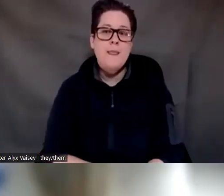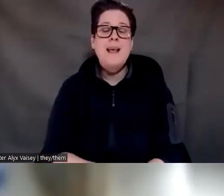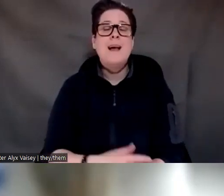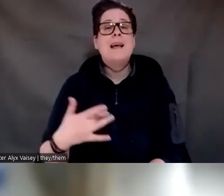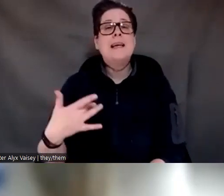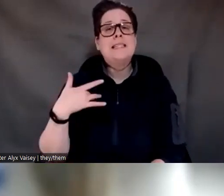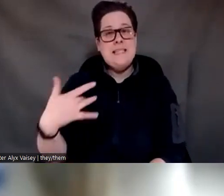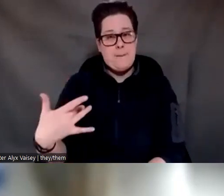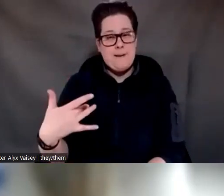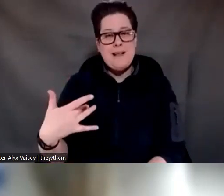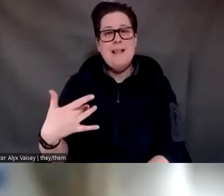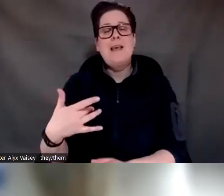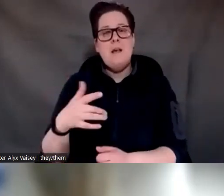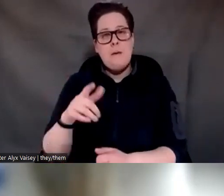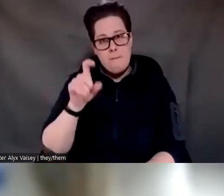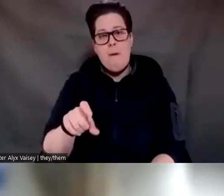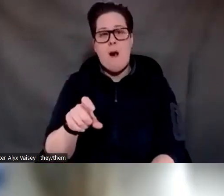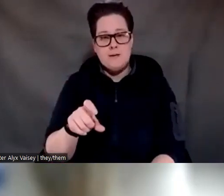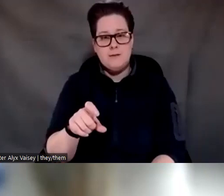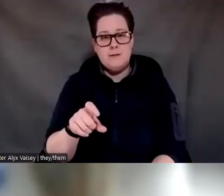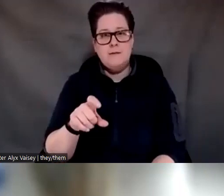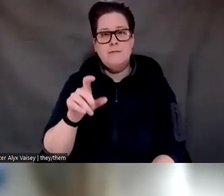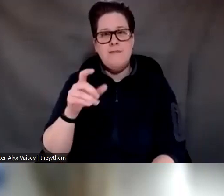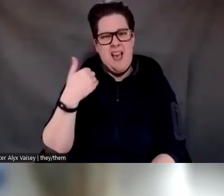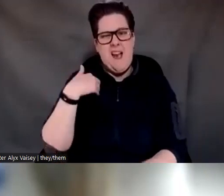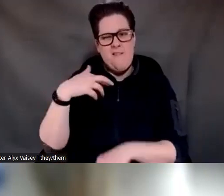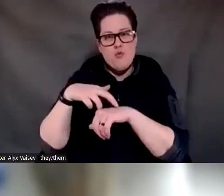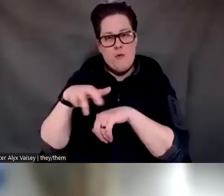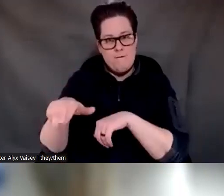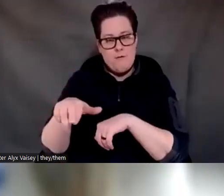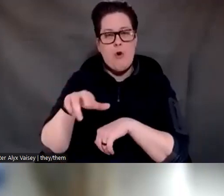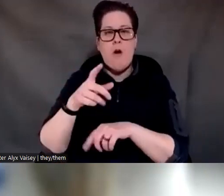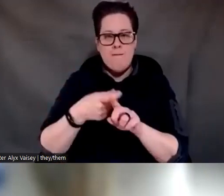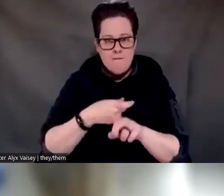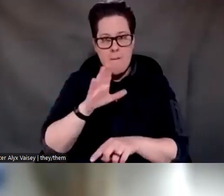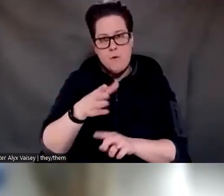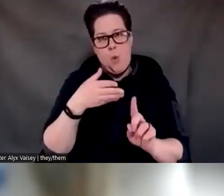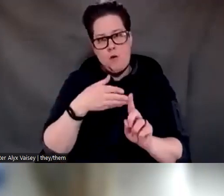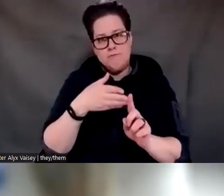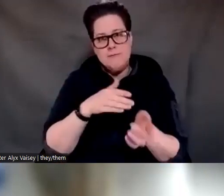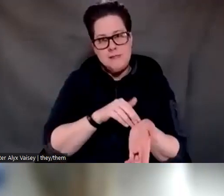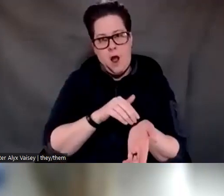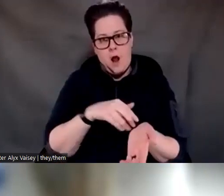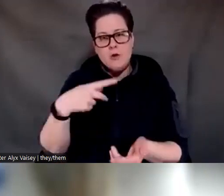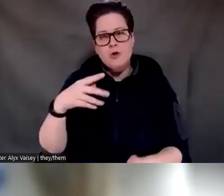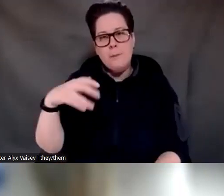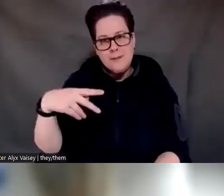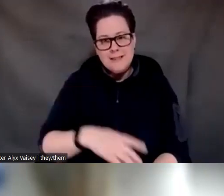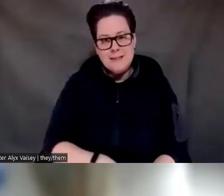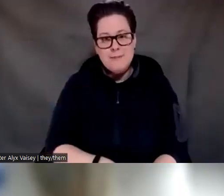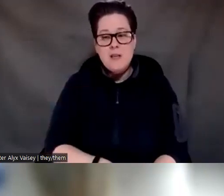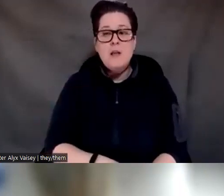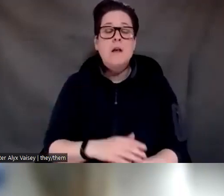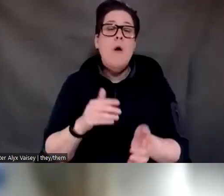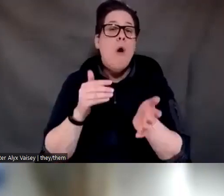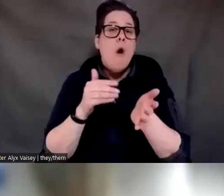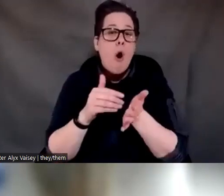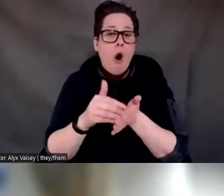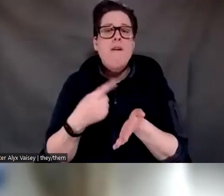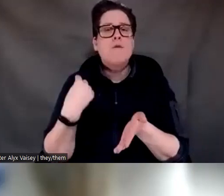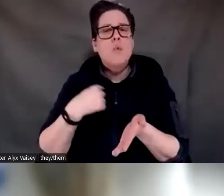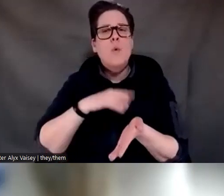typically it does need to go, a referral does need to come from your regular doctor. We oftentimes work